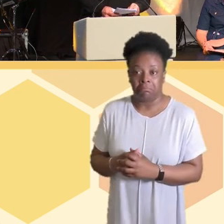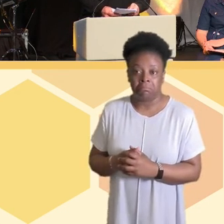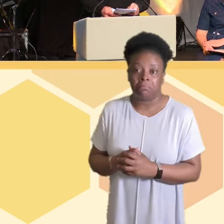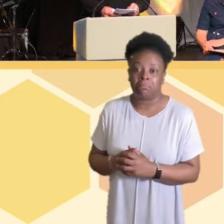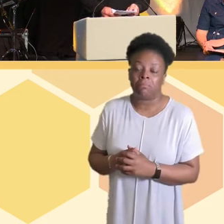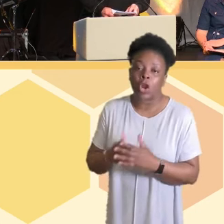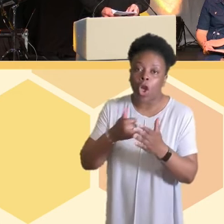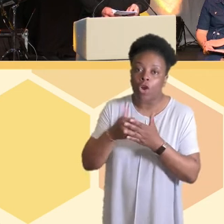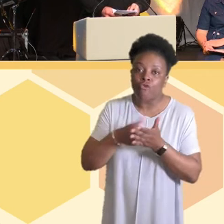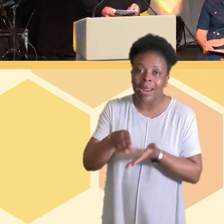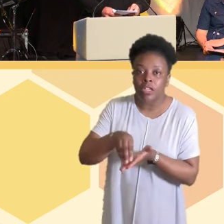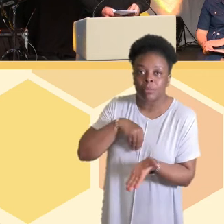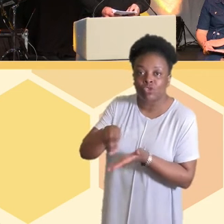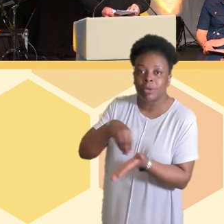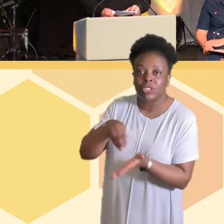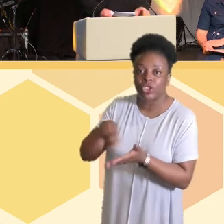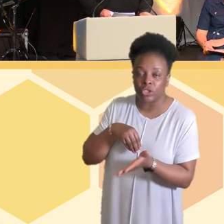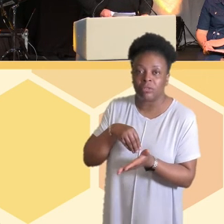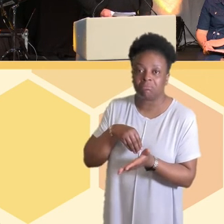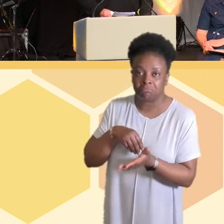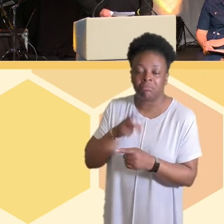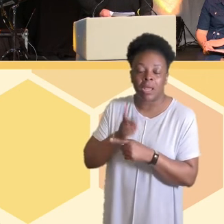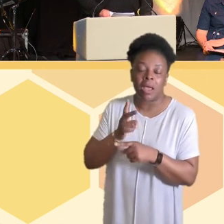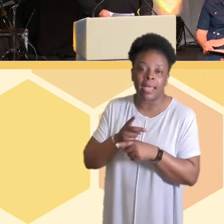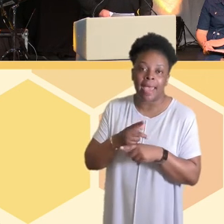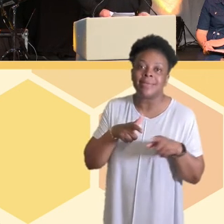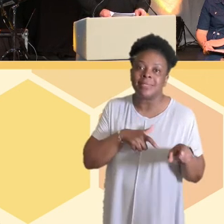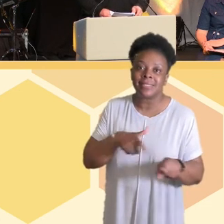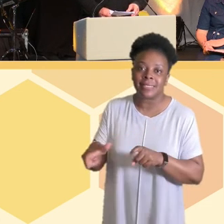Subscriptions provide a stable income flow.